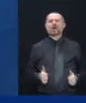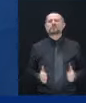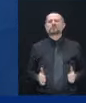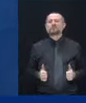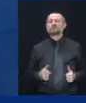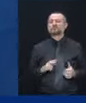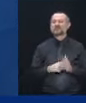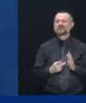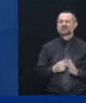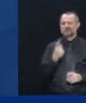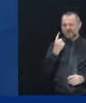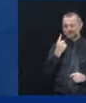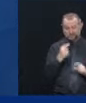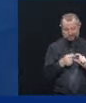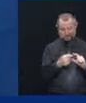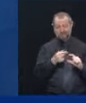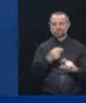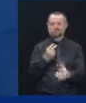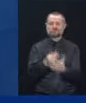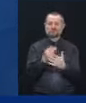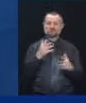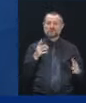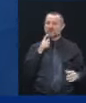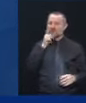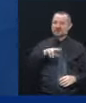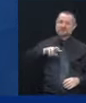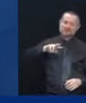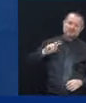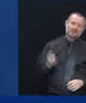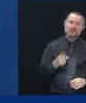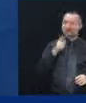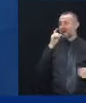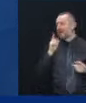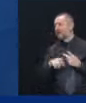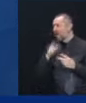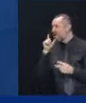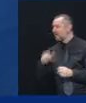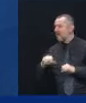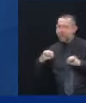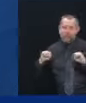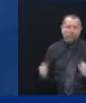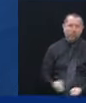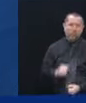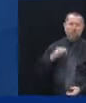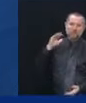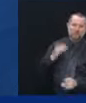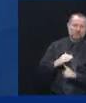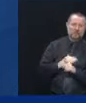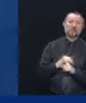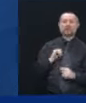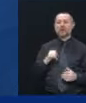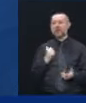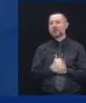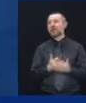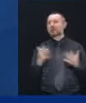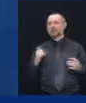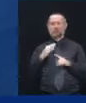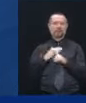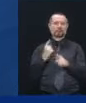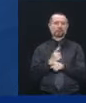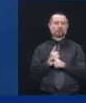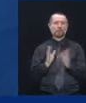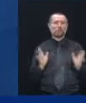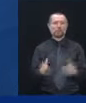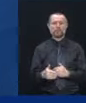super cold refrigeration chain needed. That could make a major difference. So we need that